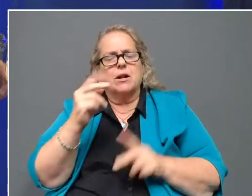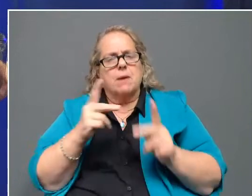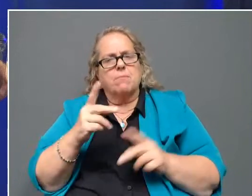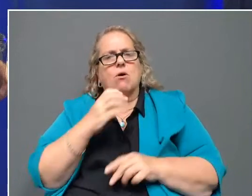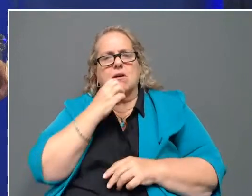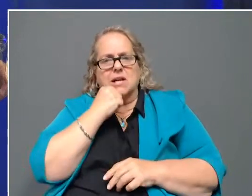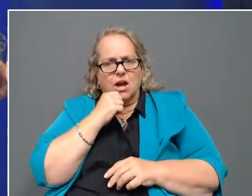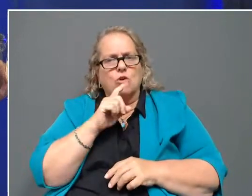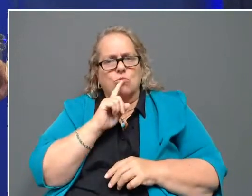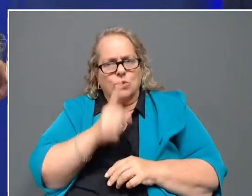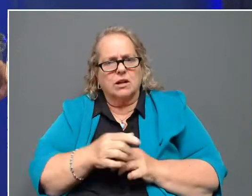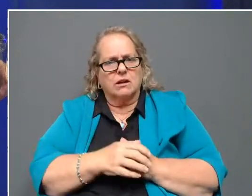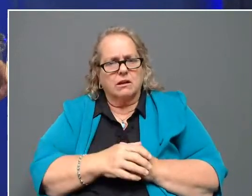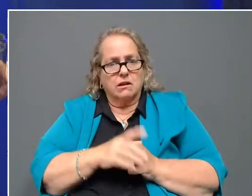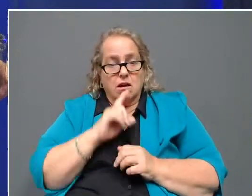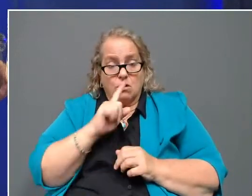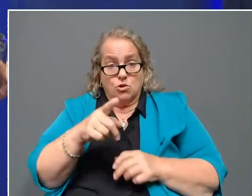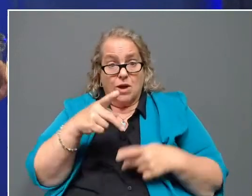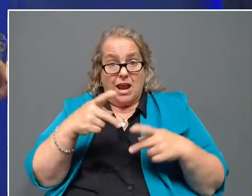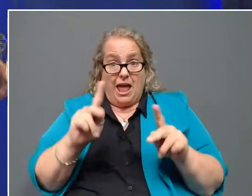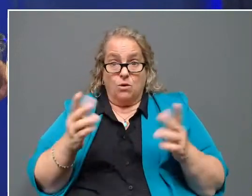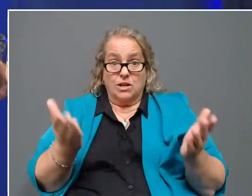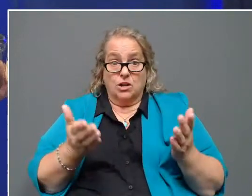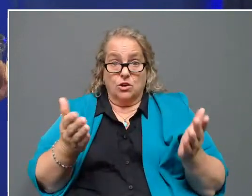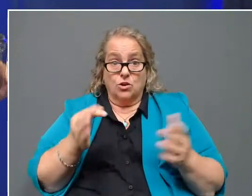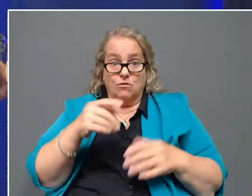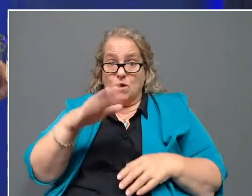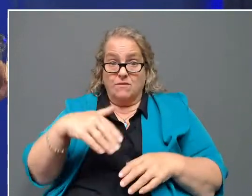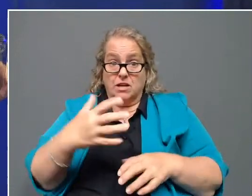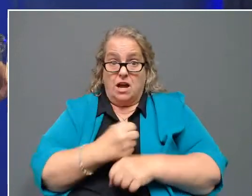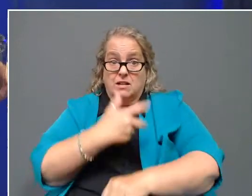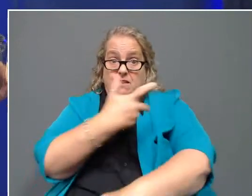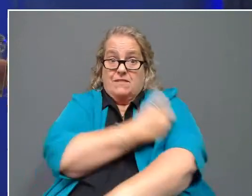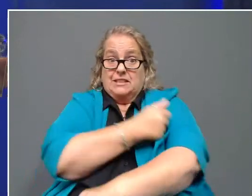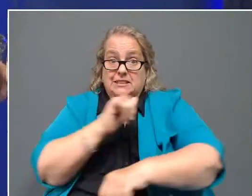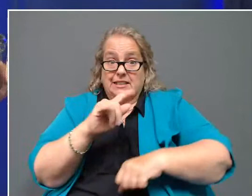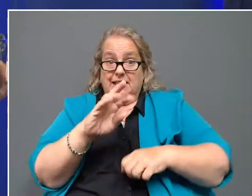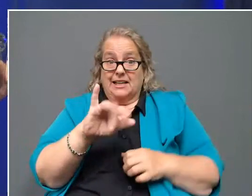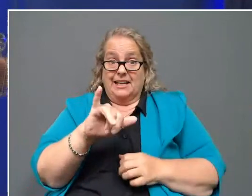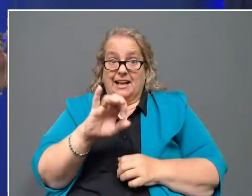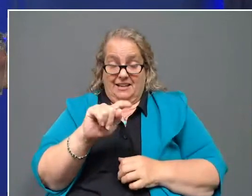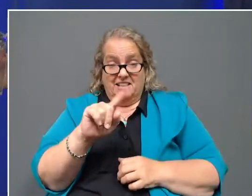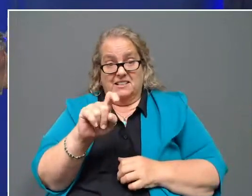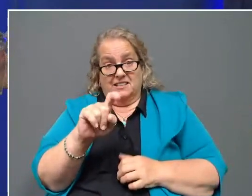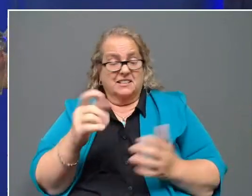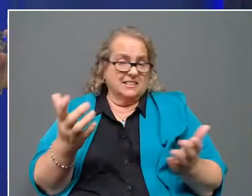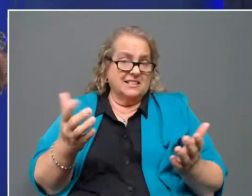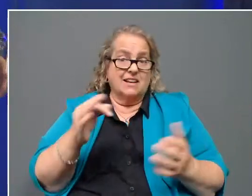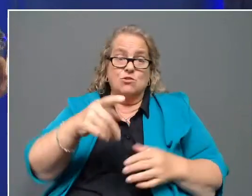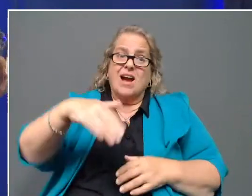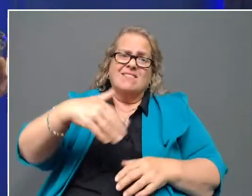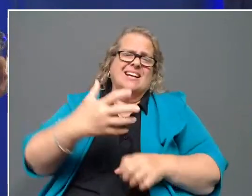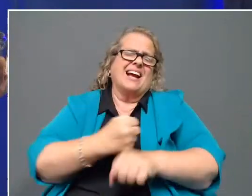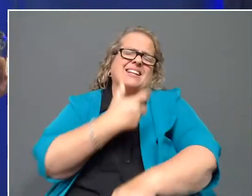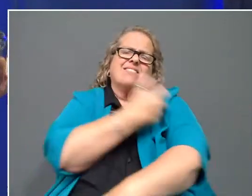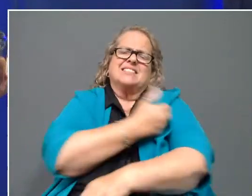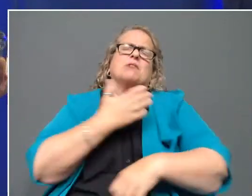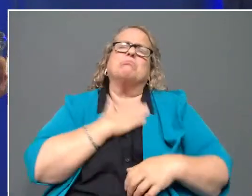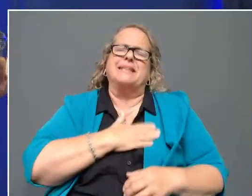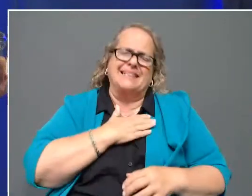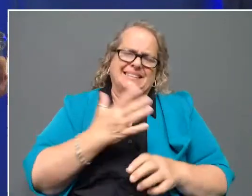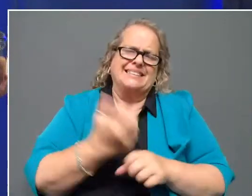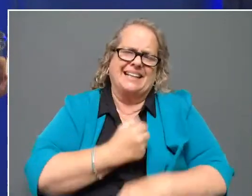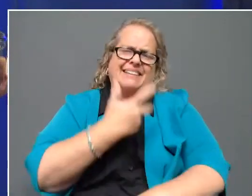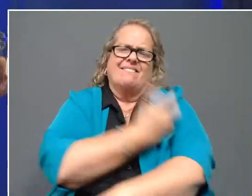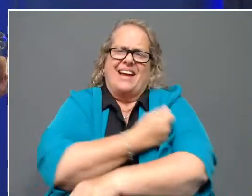And are you allowed in here if you haven't gotten the vaccine yet? Some? If you haven't gotten the vaccine, please get the vaccine, okay? I